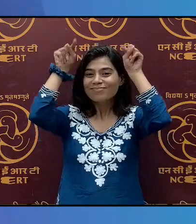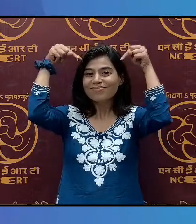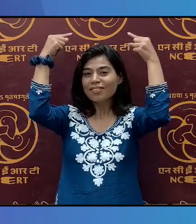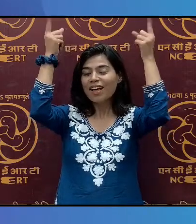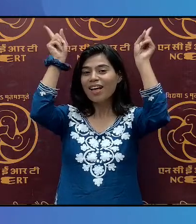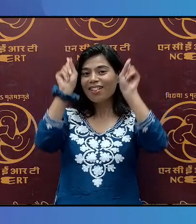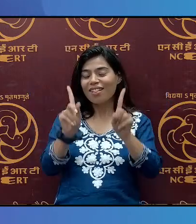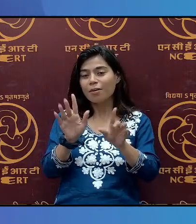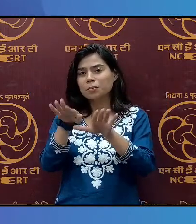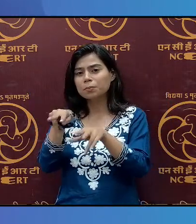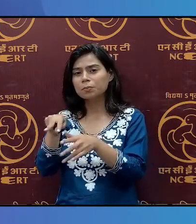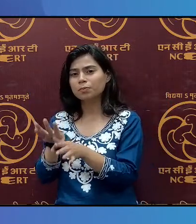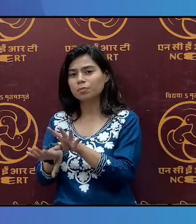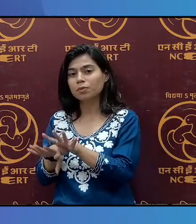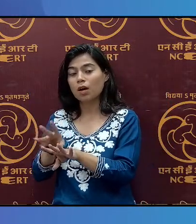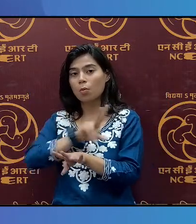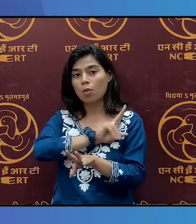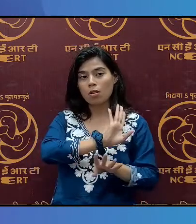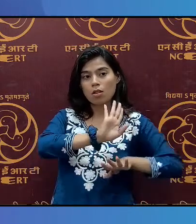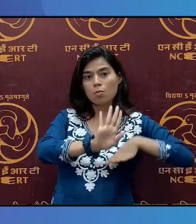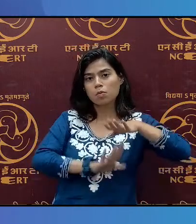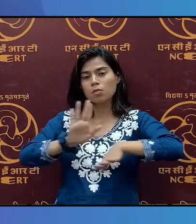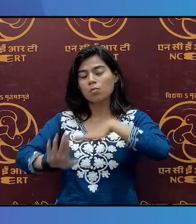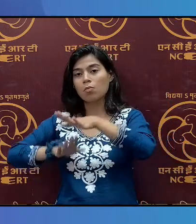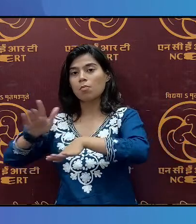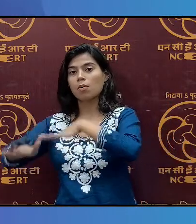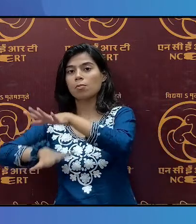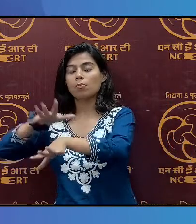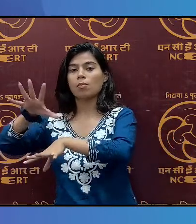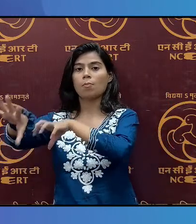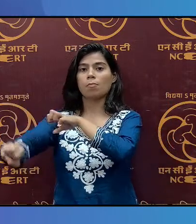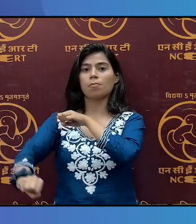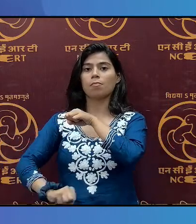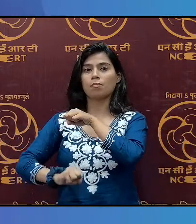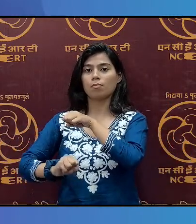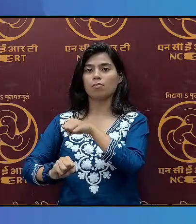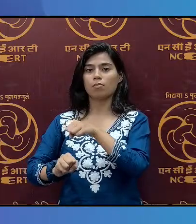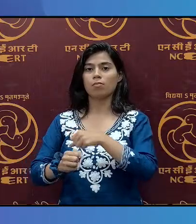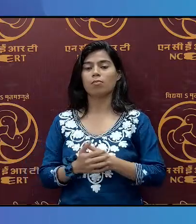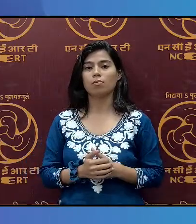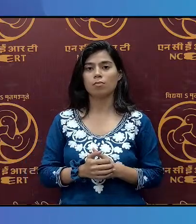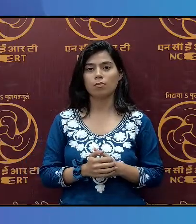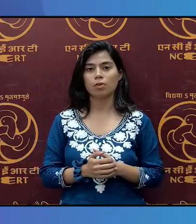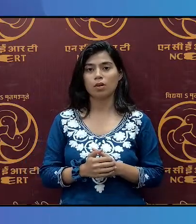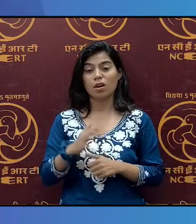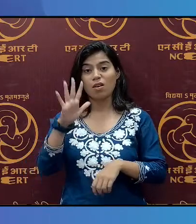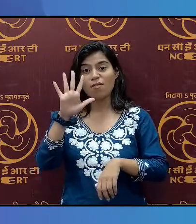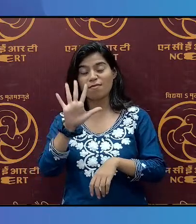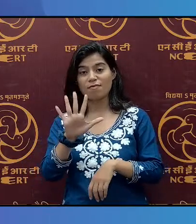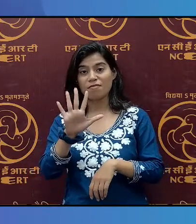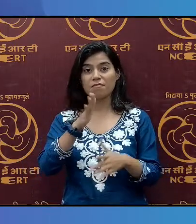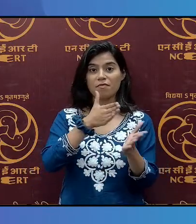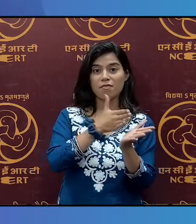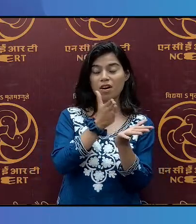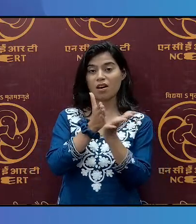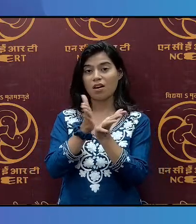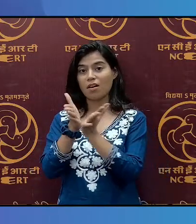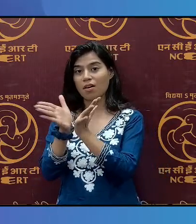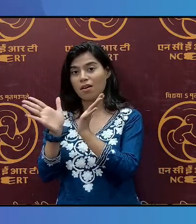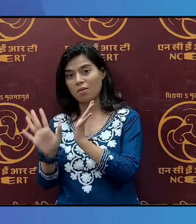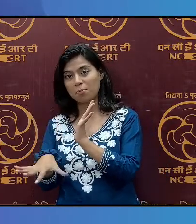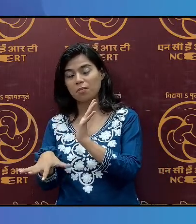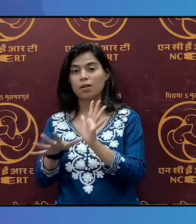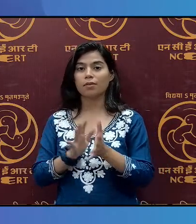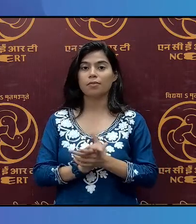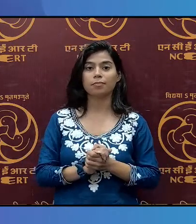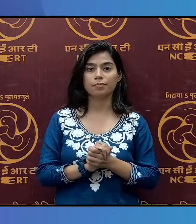60 kilometers per hour, the cheetah succeeds a maximum of 5 times out of the 10 attempts it